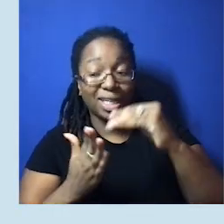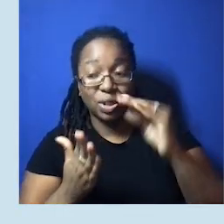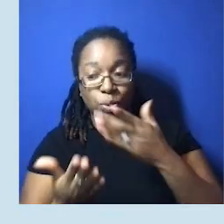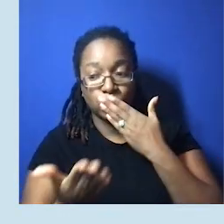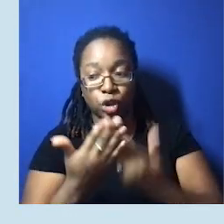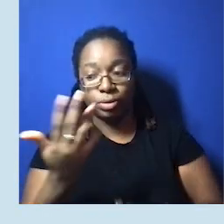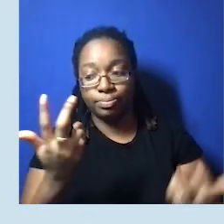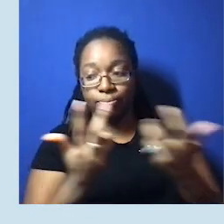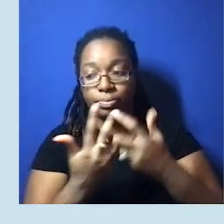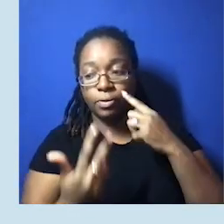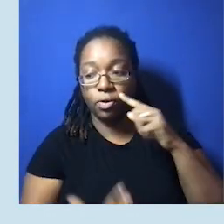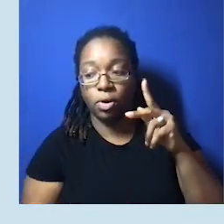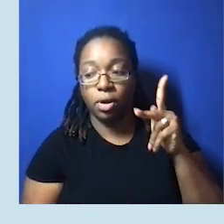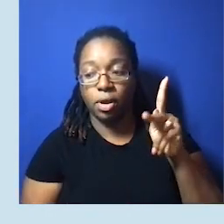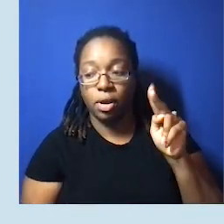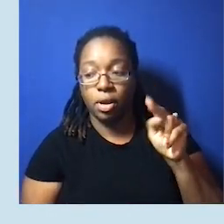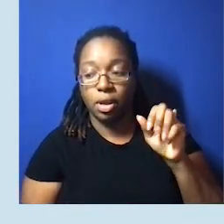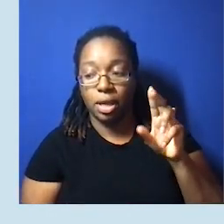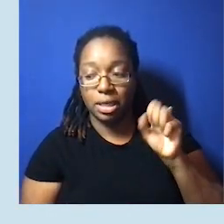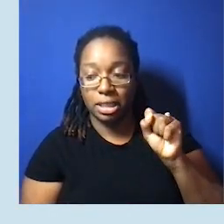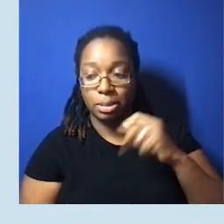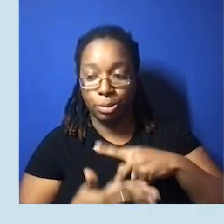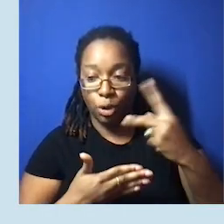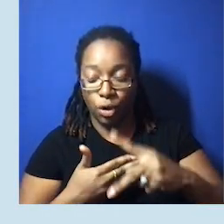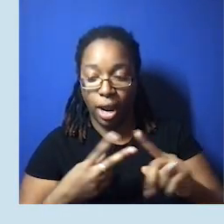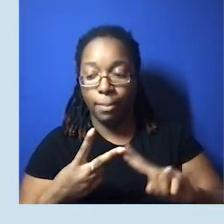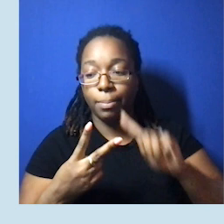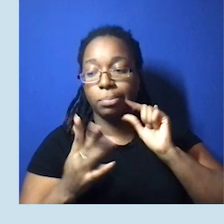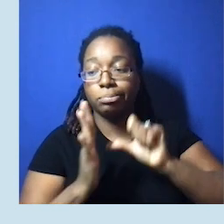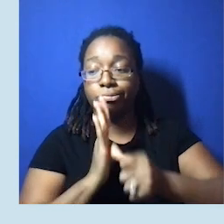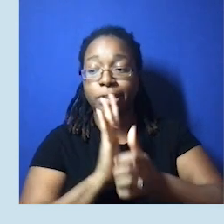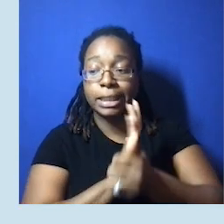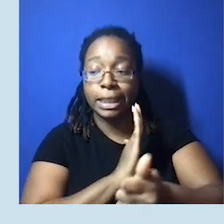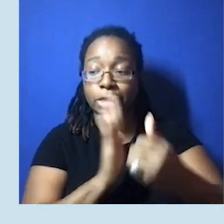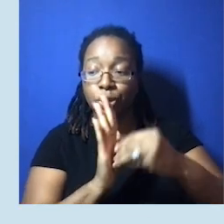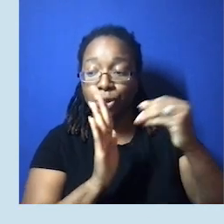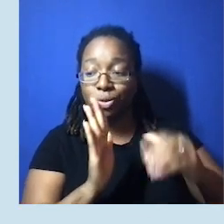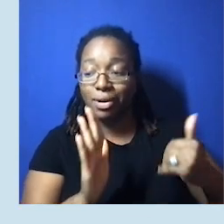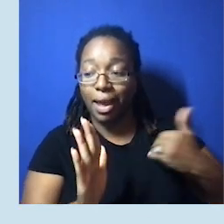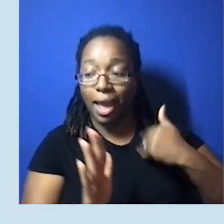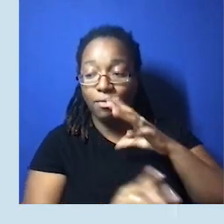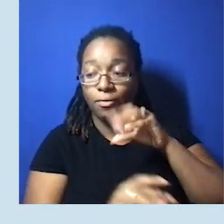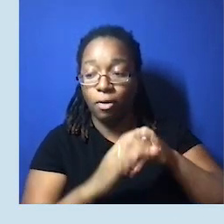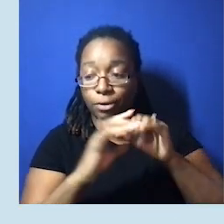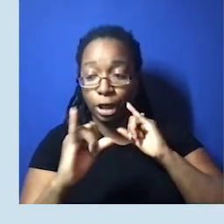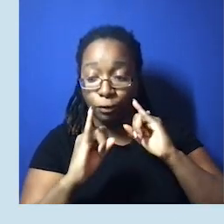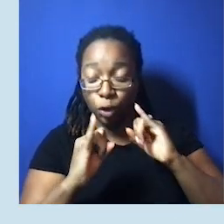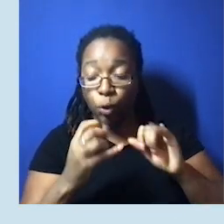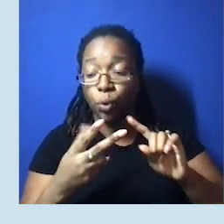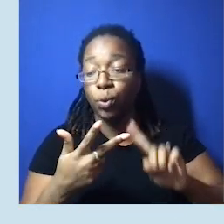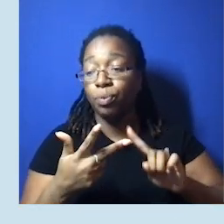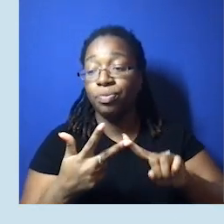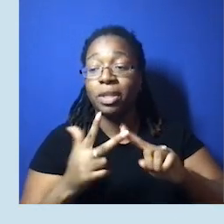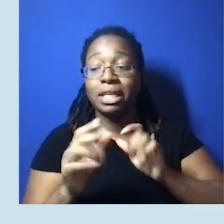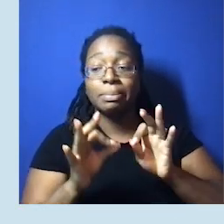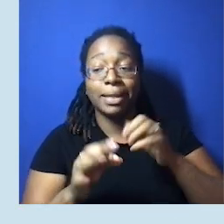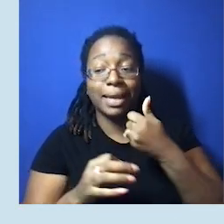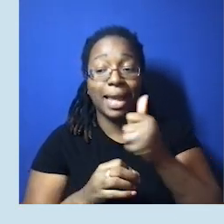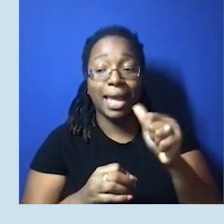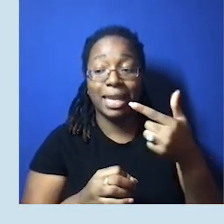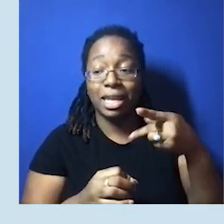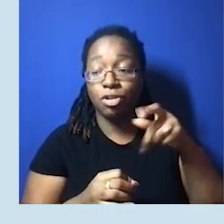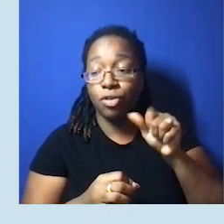for the Knauss program, highlight the skills the student emphasizes in the interview, explain any gaps in the CV or